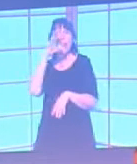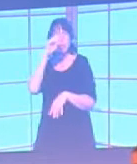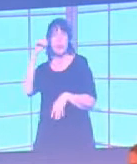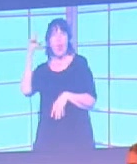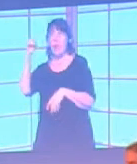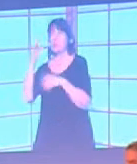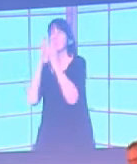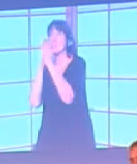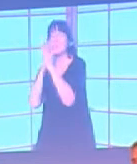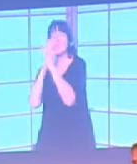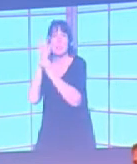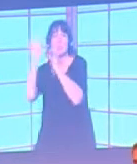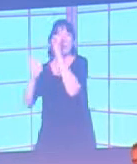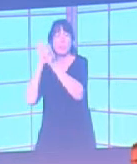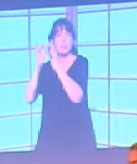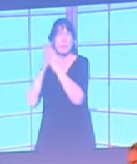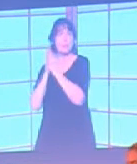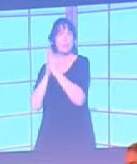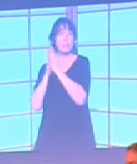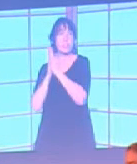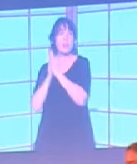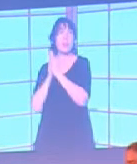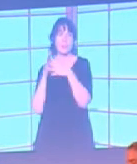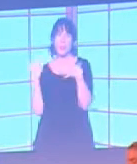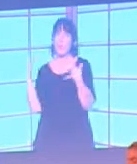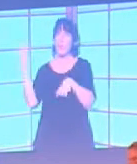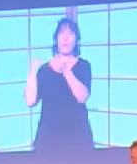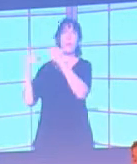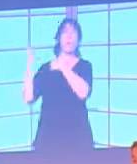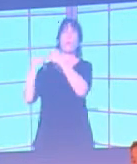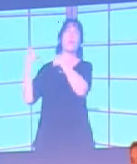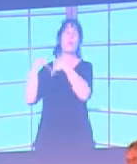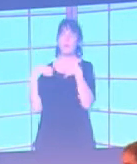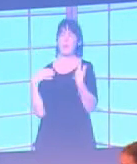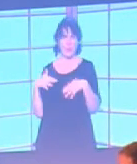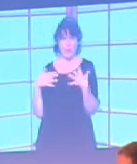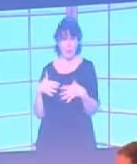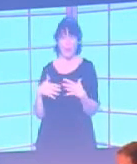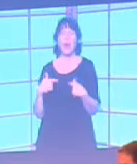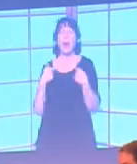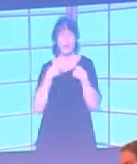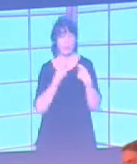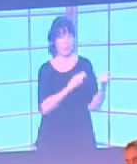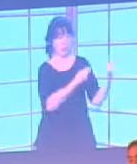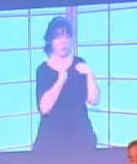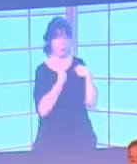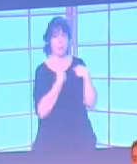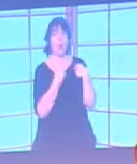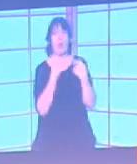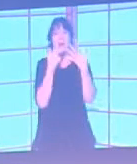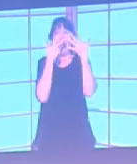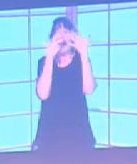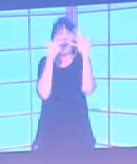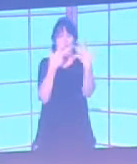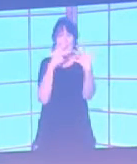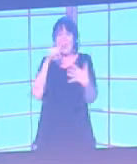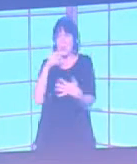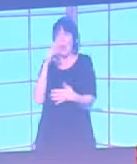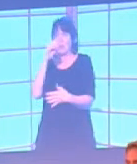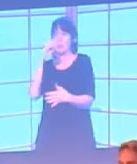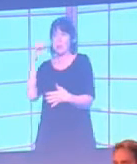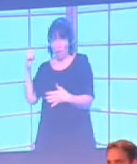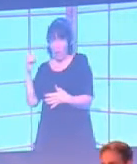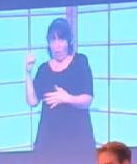done. We have been currently able to allocate around 8,000. However, there are still some tickets,